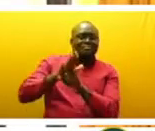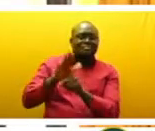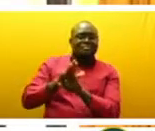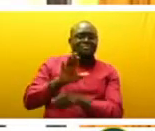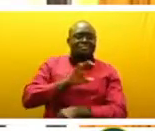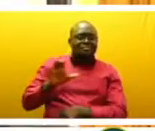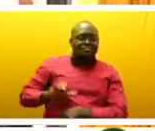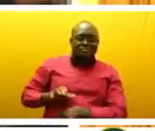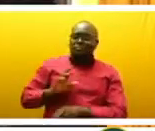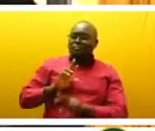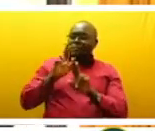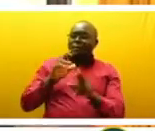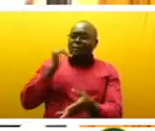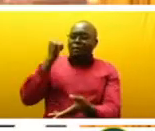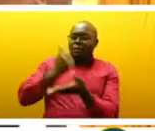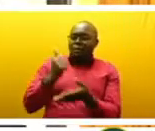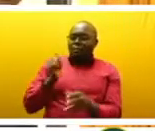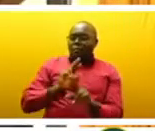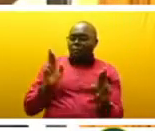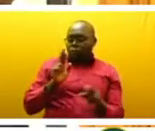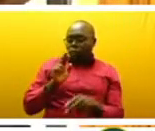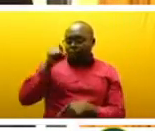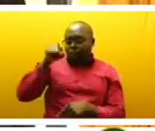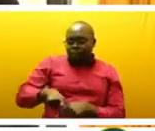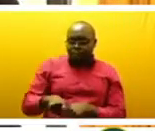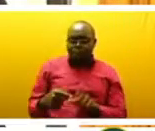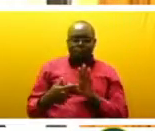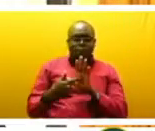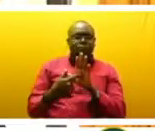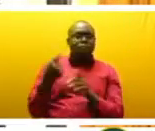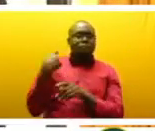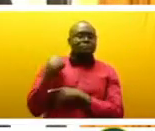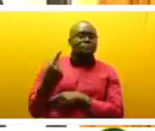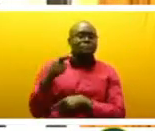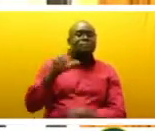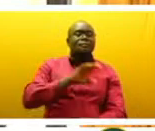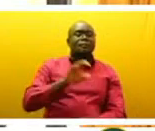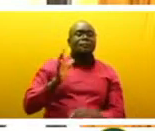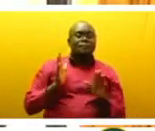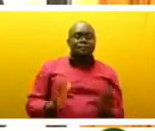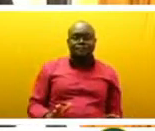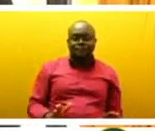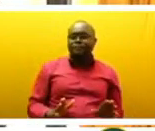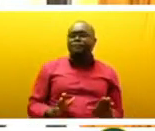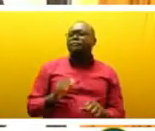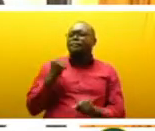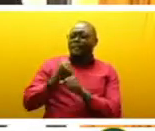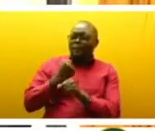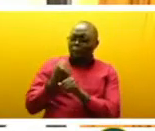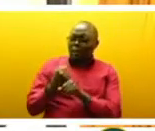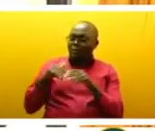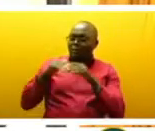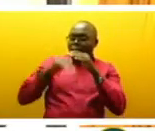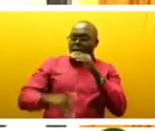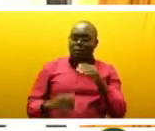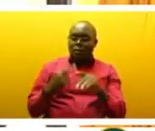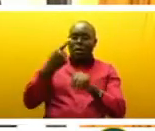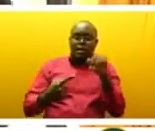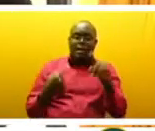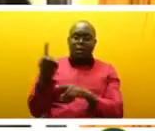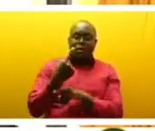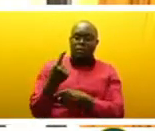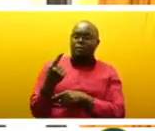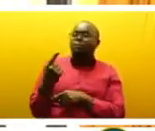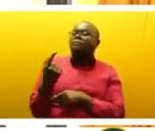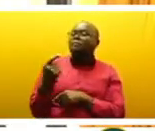replying affidavits have already, we must point out, number one, that these commissioners have been in office for less than 1 year. September